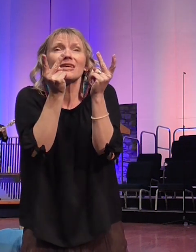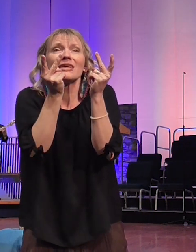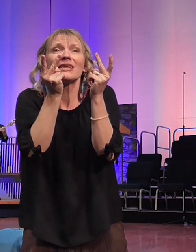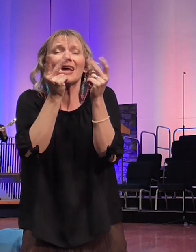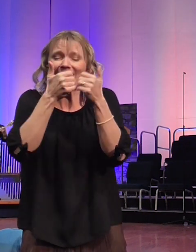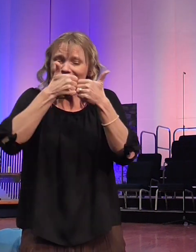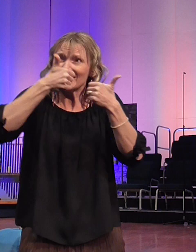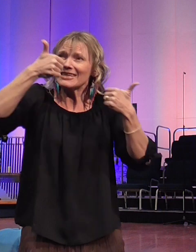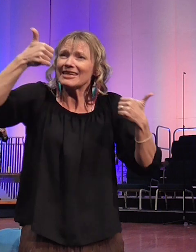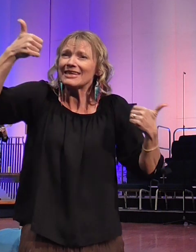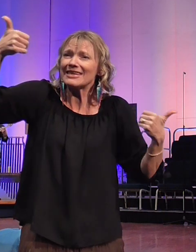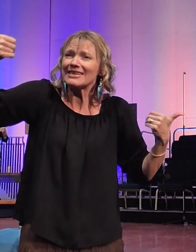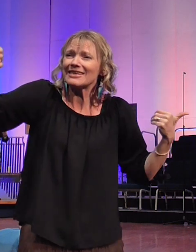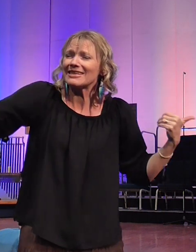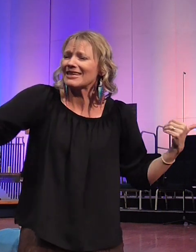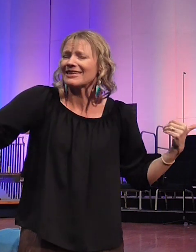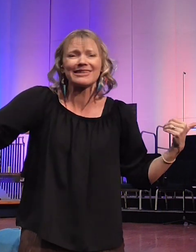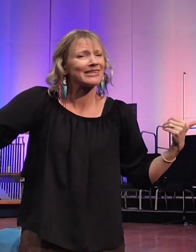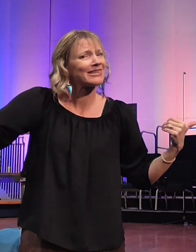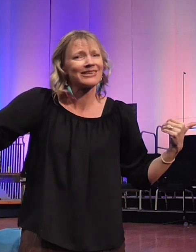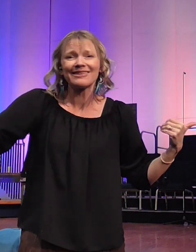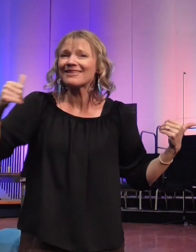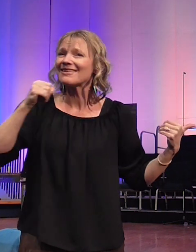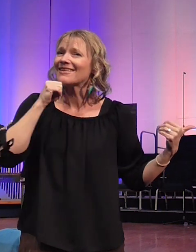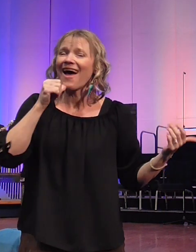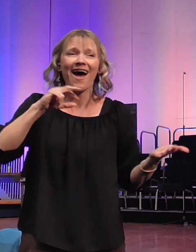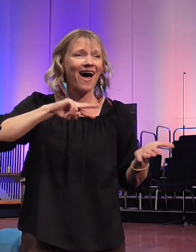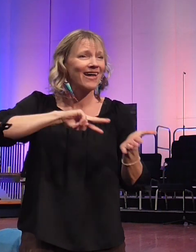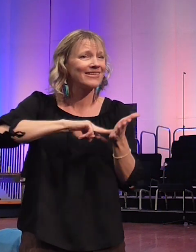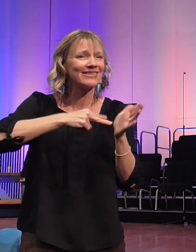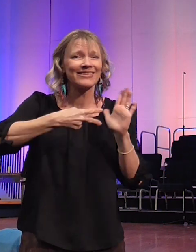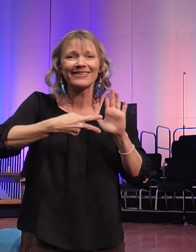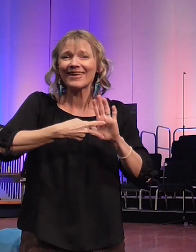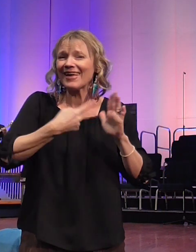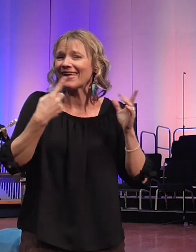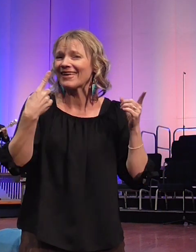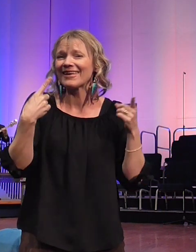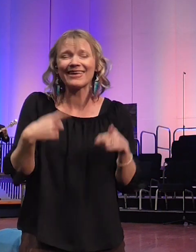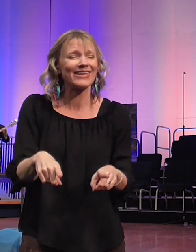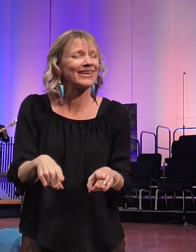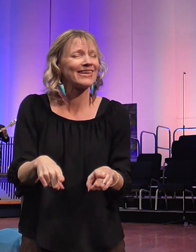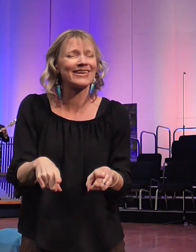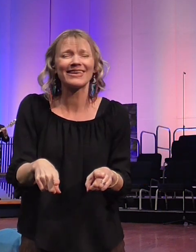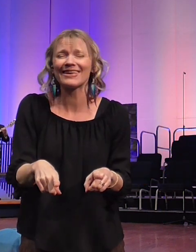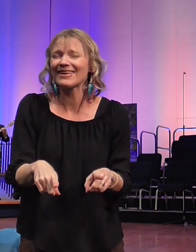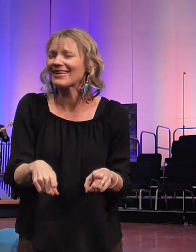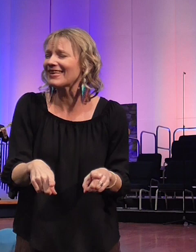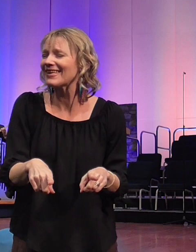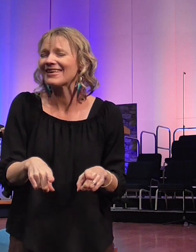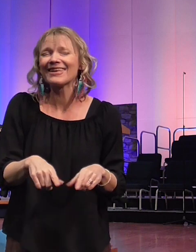were never meant to be.